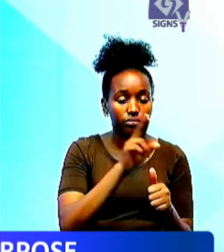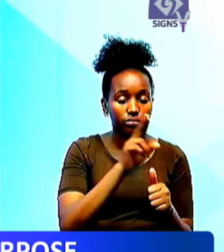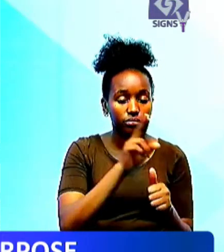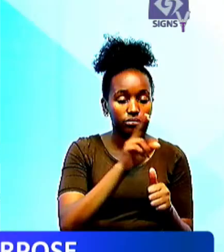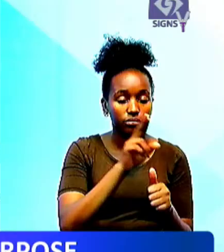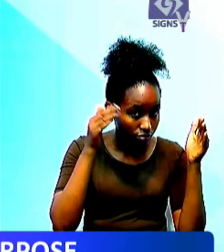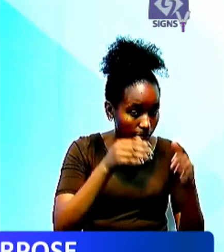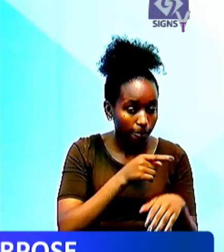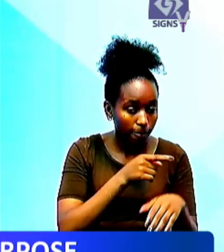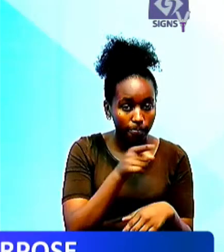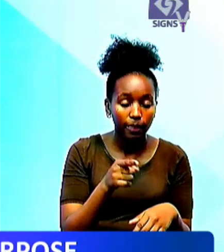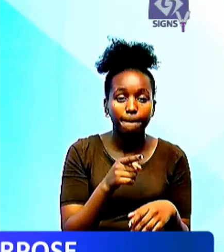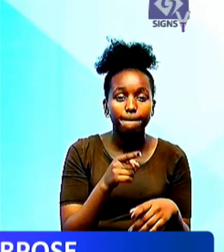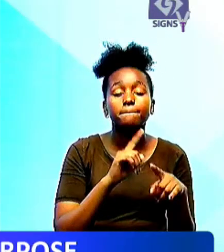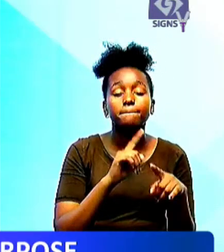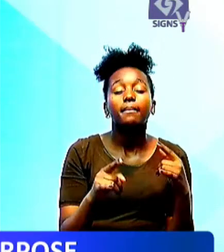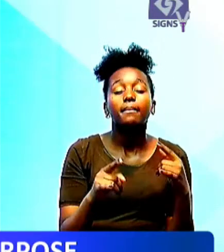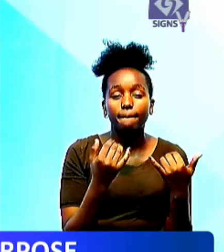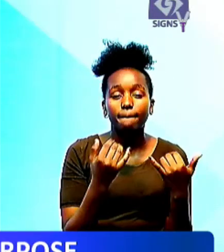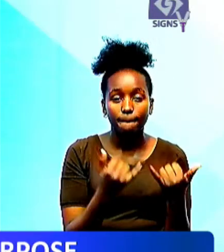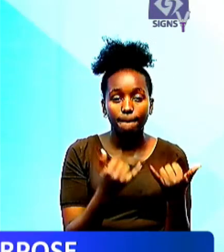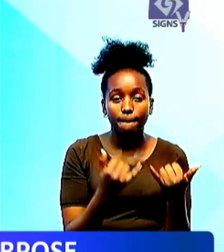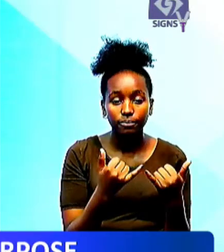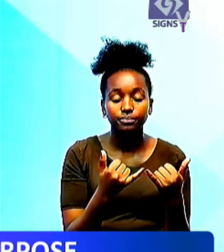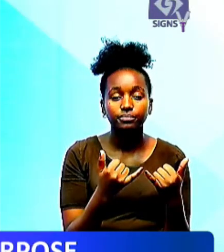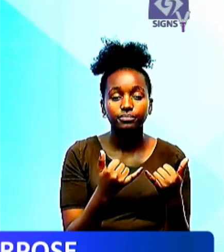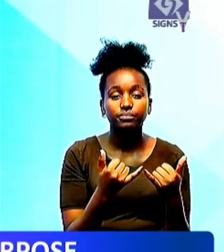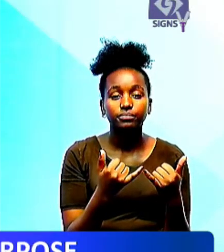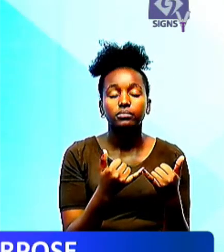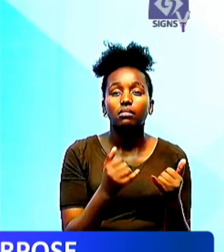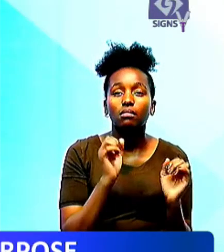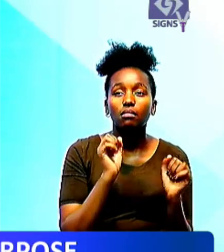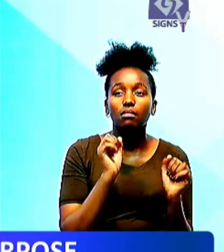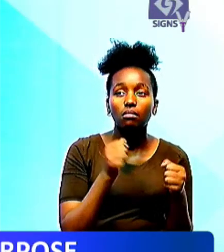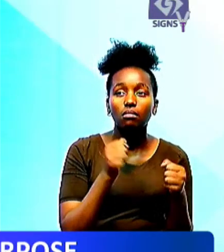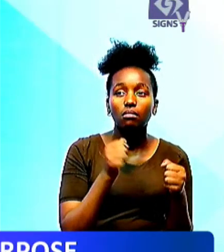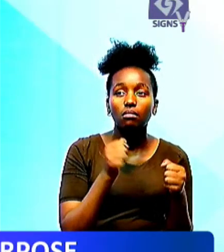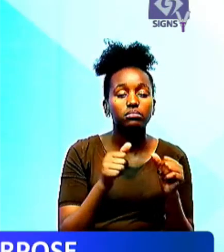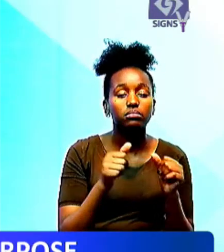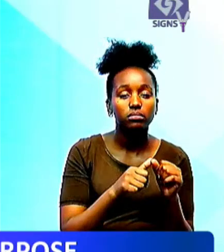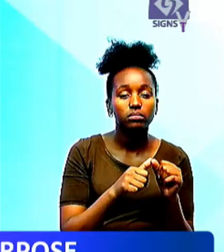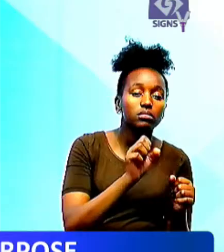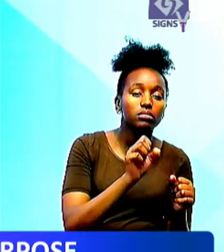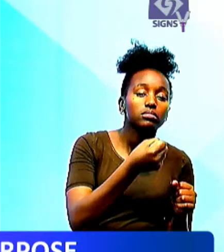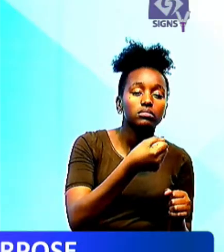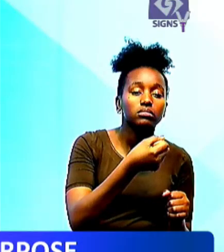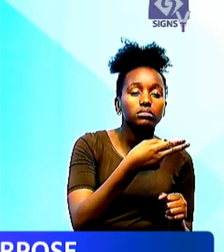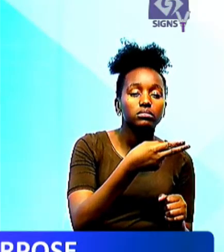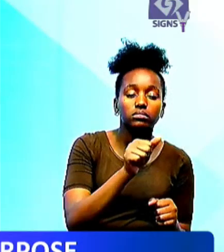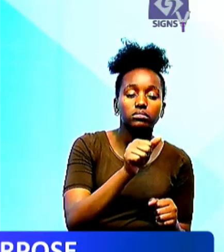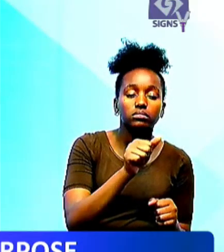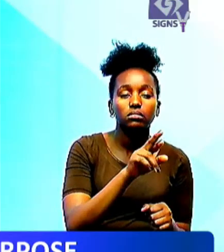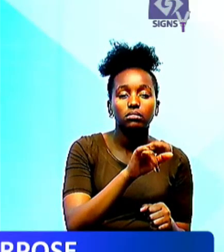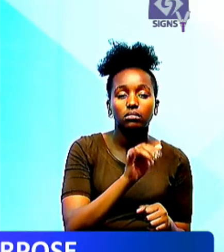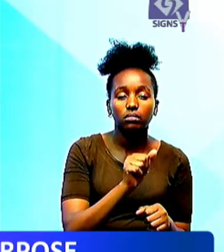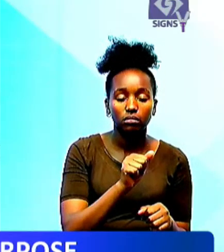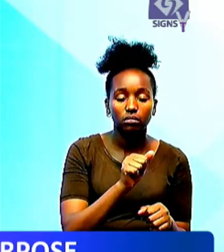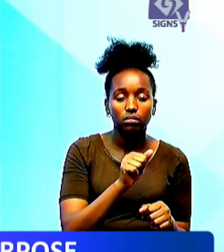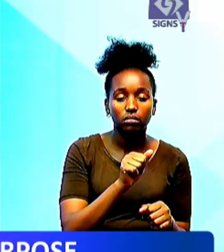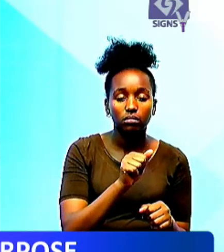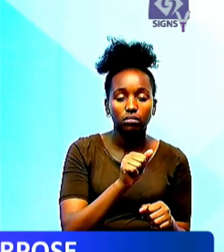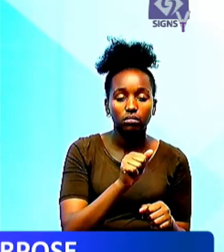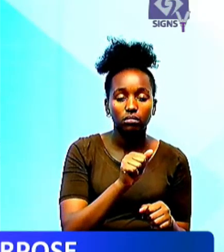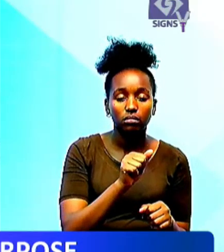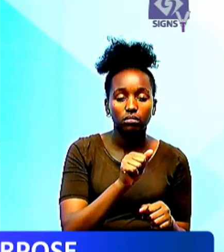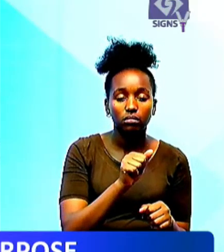the, when you look on the countries, they are, like, let's say, talk of the Sharia products or Sharia compliance, the one that invest in